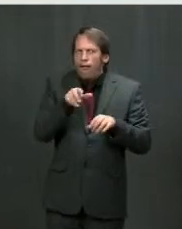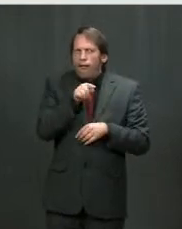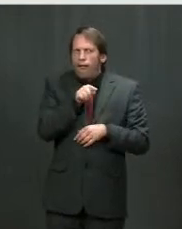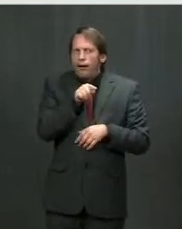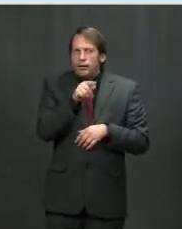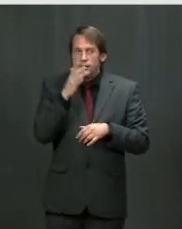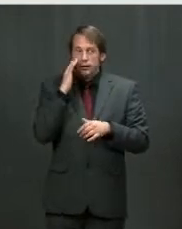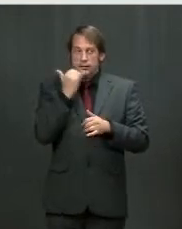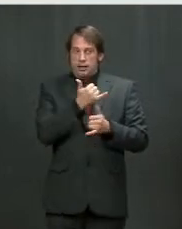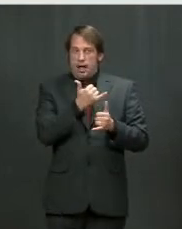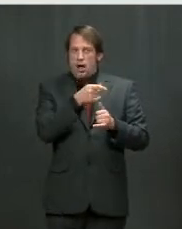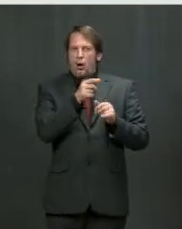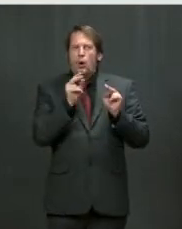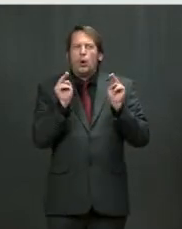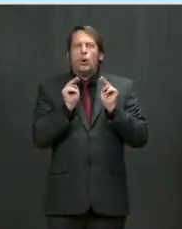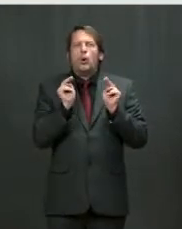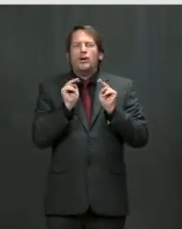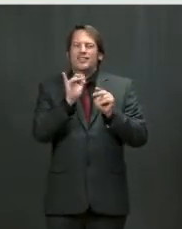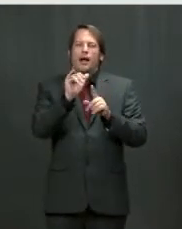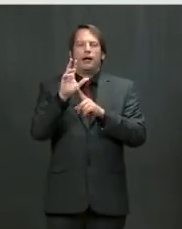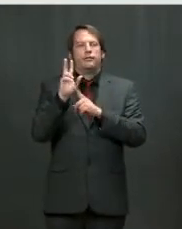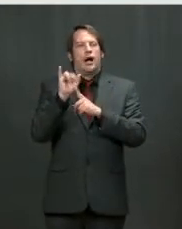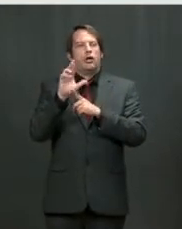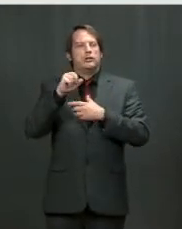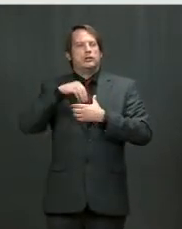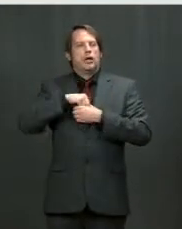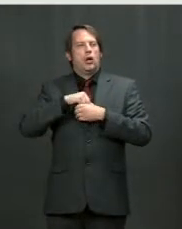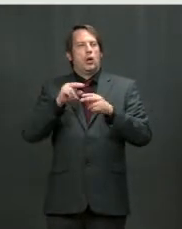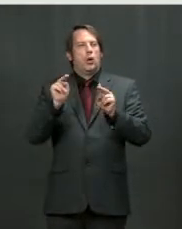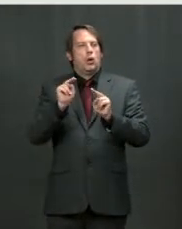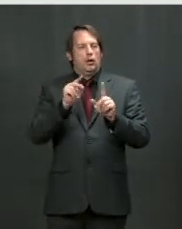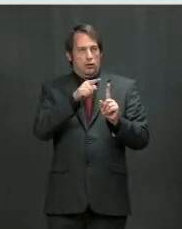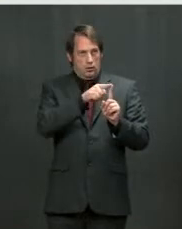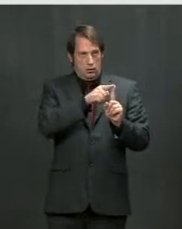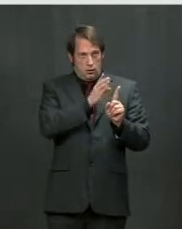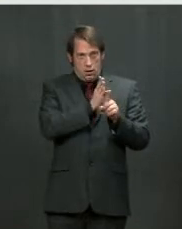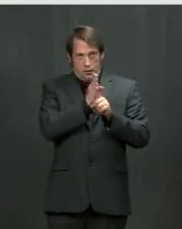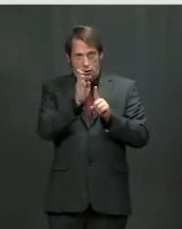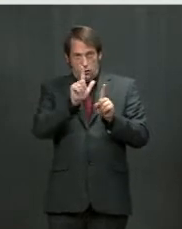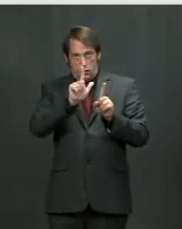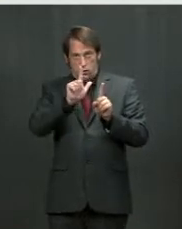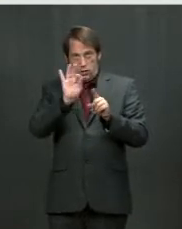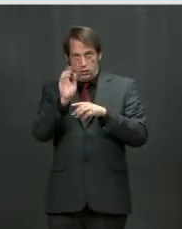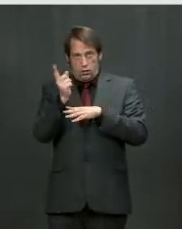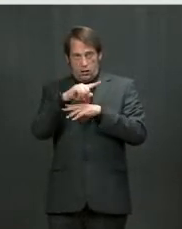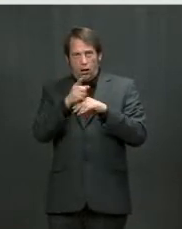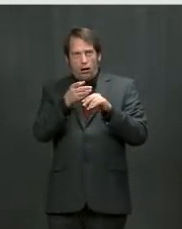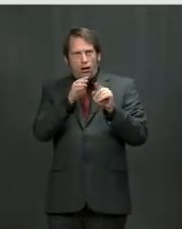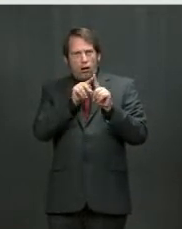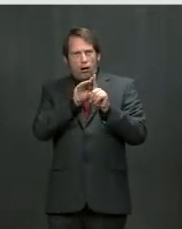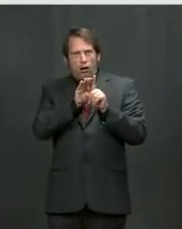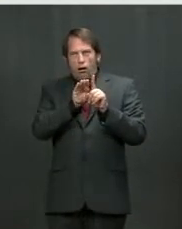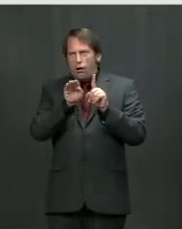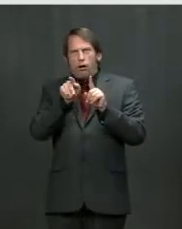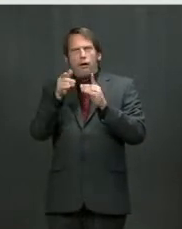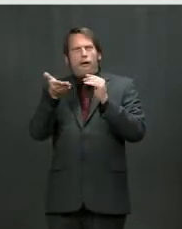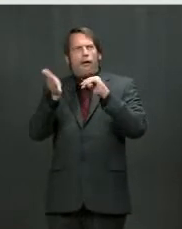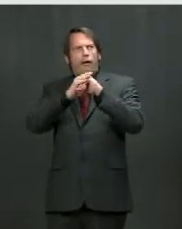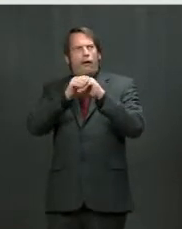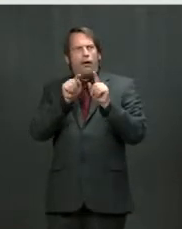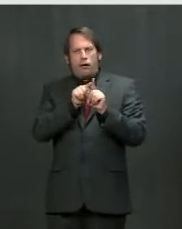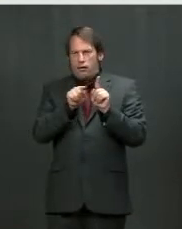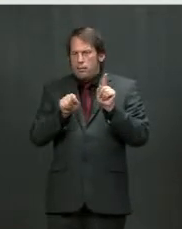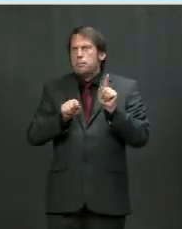at day 29, where you get the boost. Look at the sharp inflection of the level of